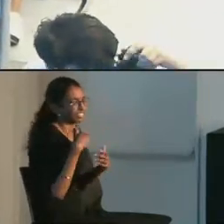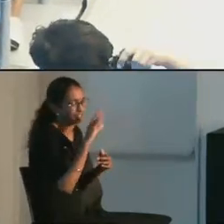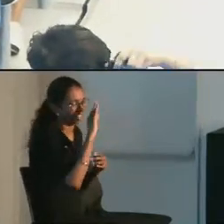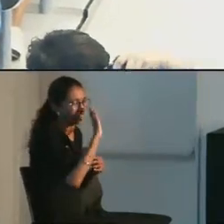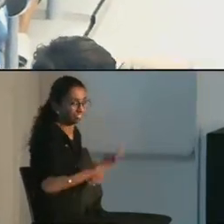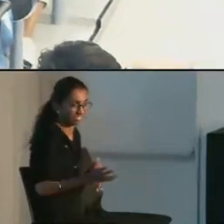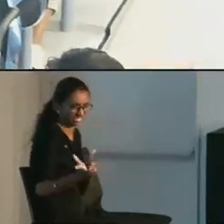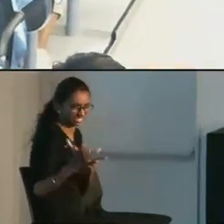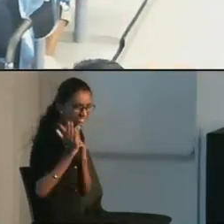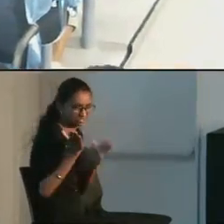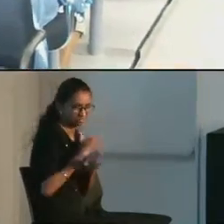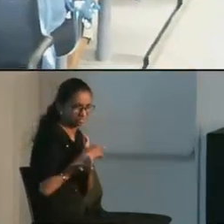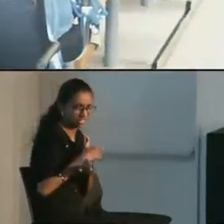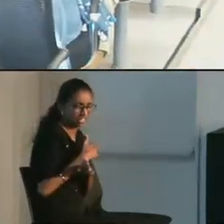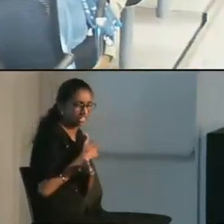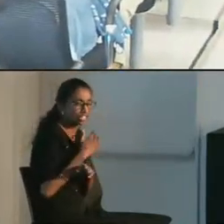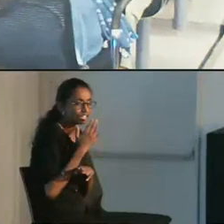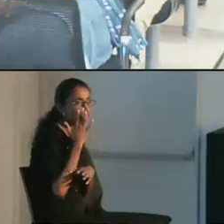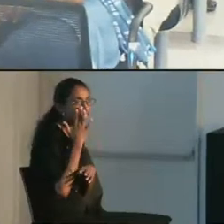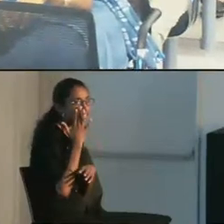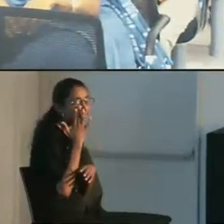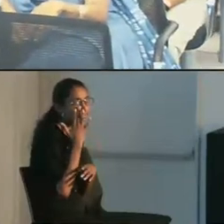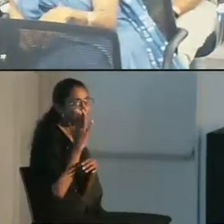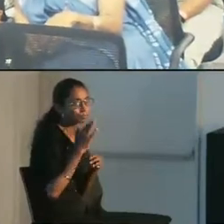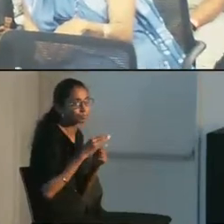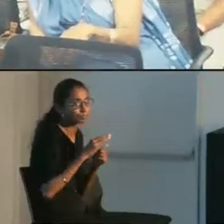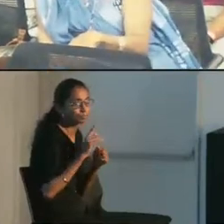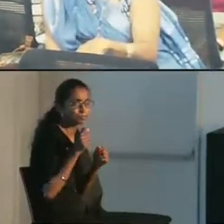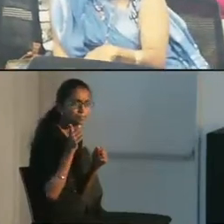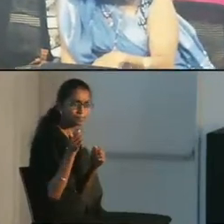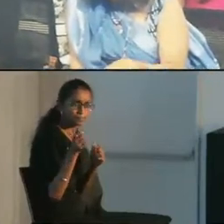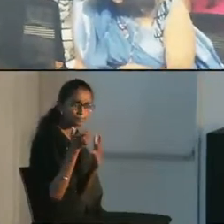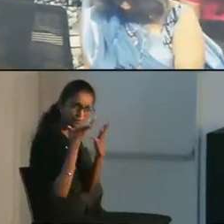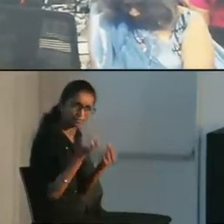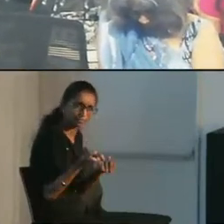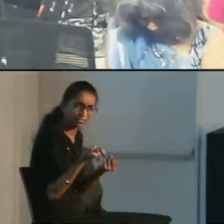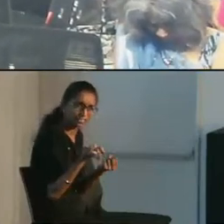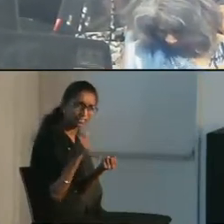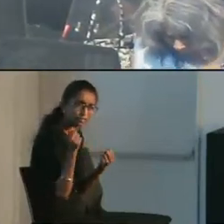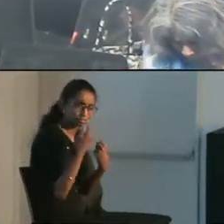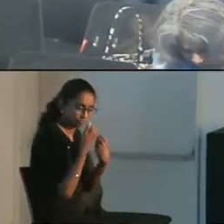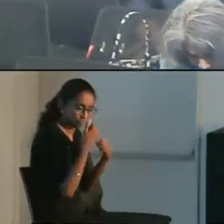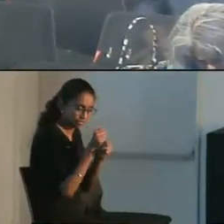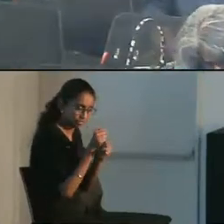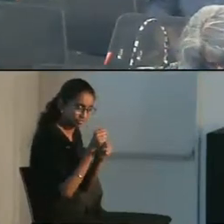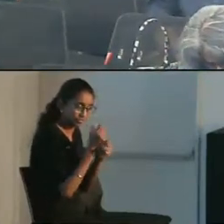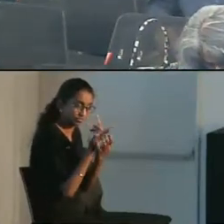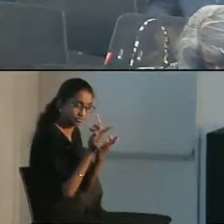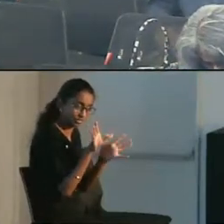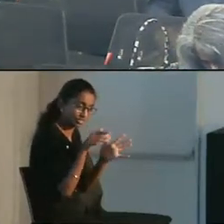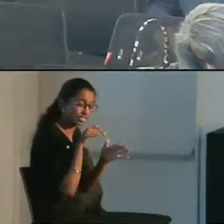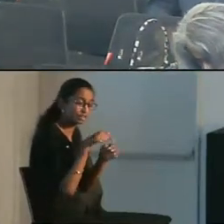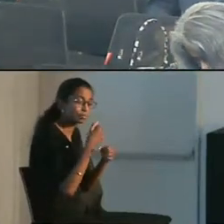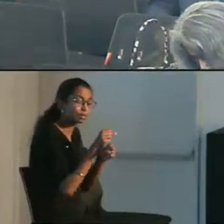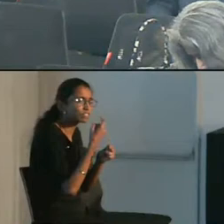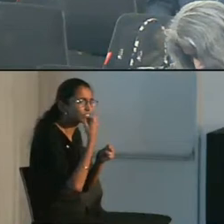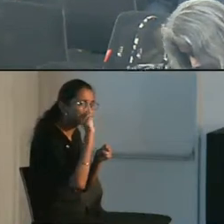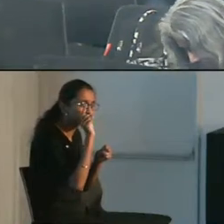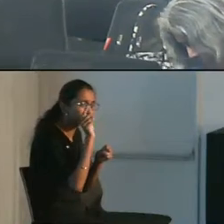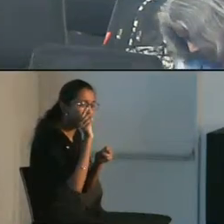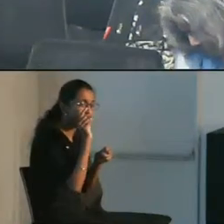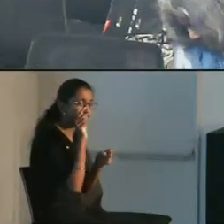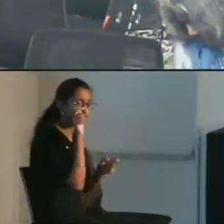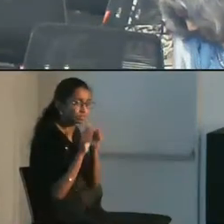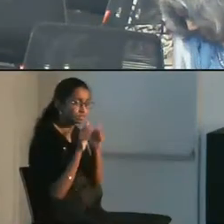something that's existing now. So do you ever create something so that people look at it